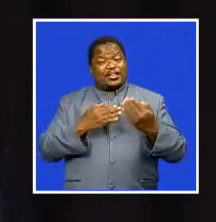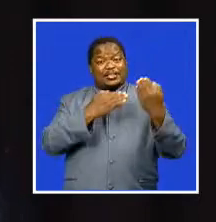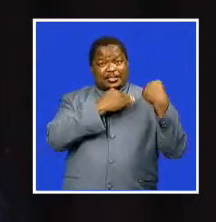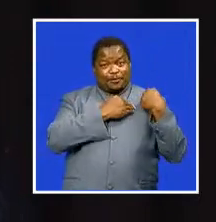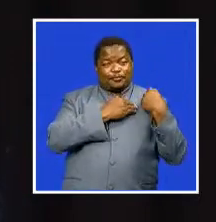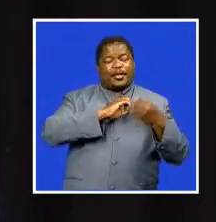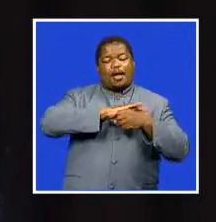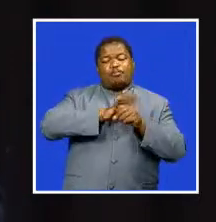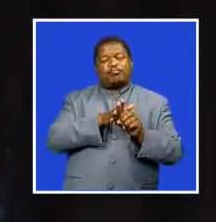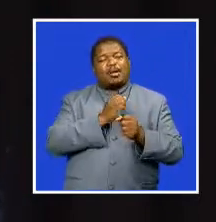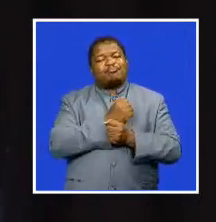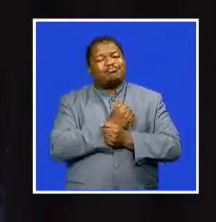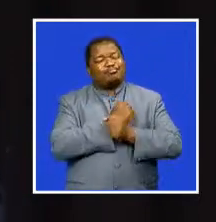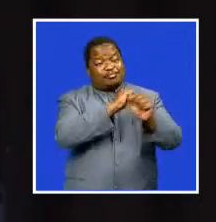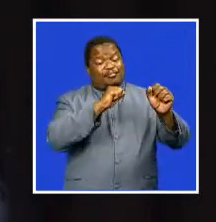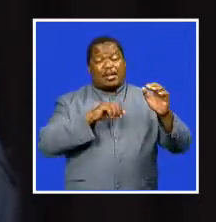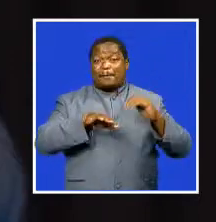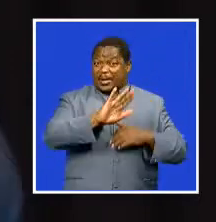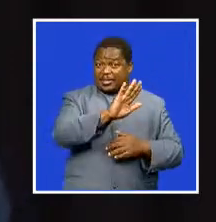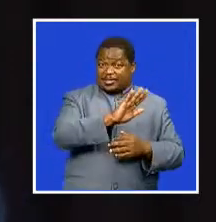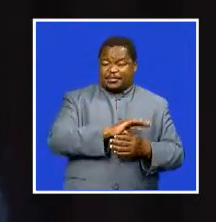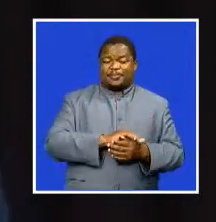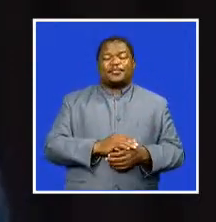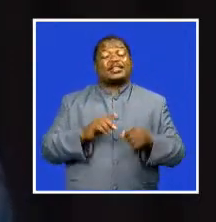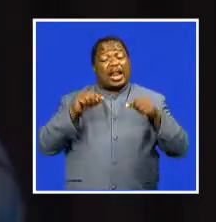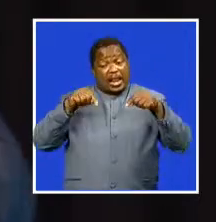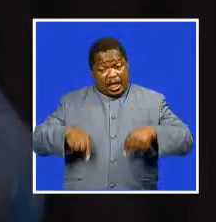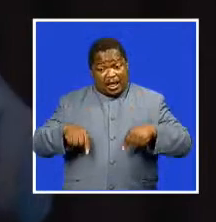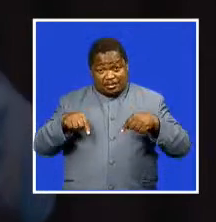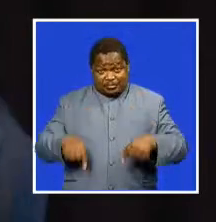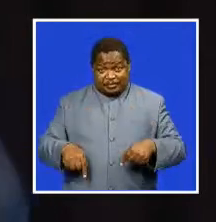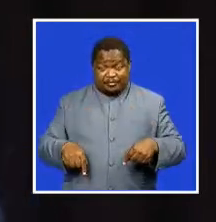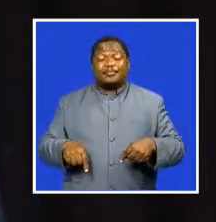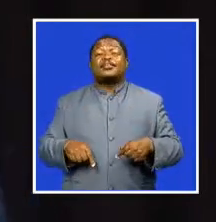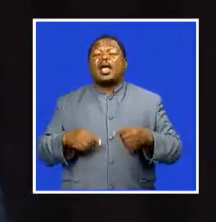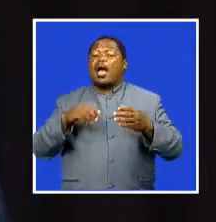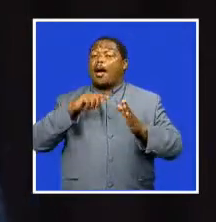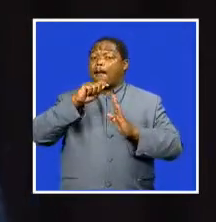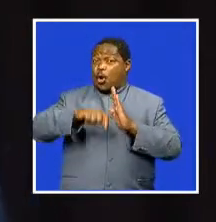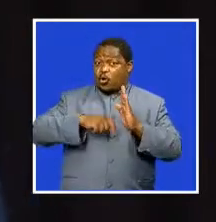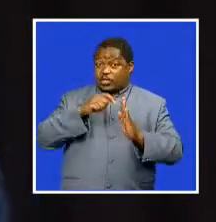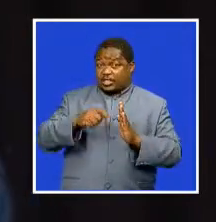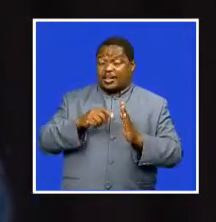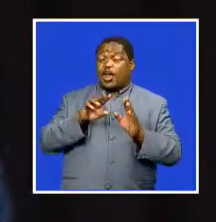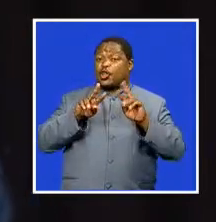ekuthenini vele lomkhuhlane lohlelo lesethulako lutasisita bekunene